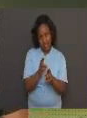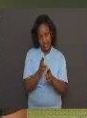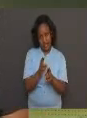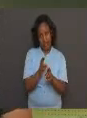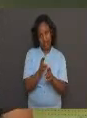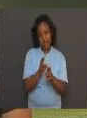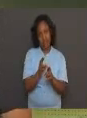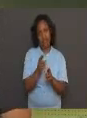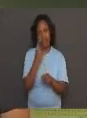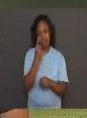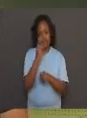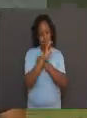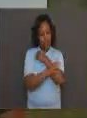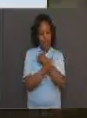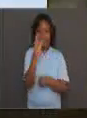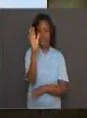one's national flag.